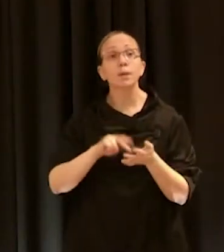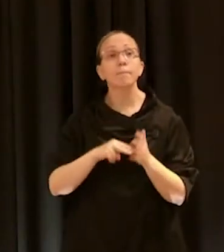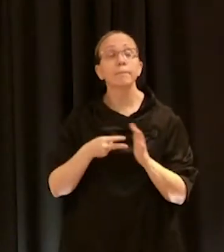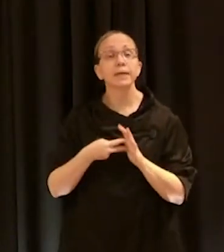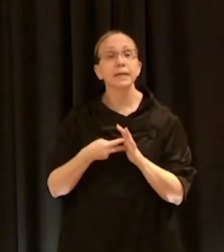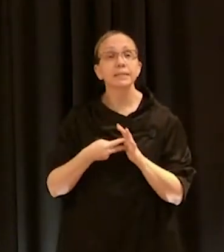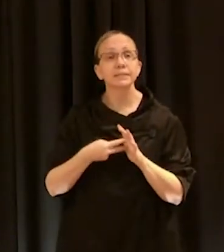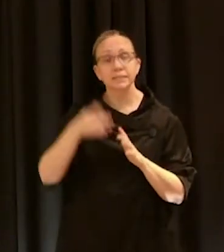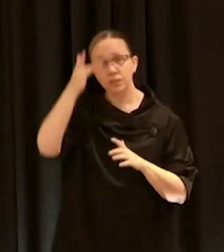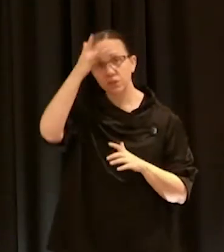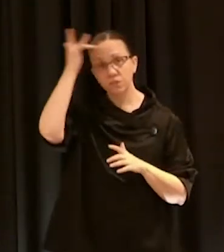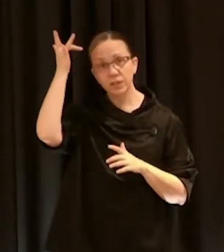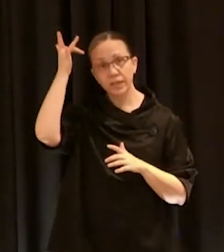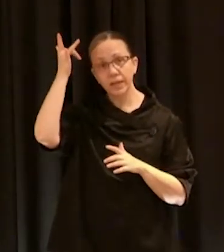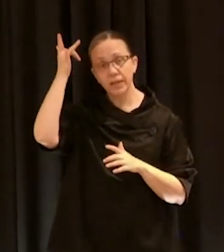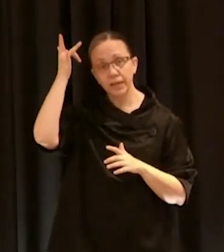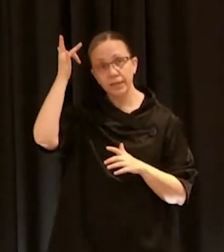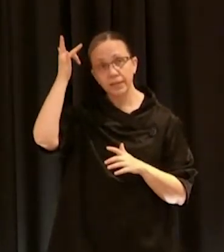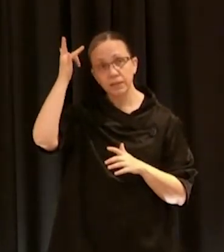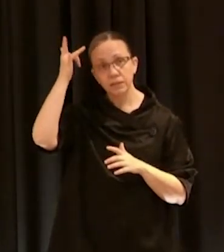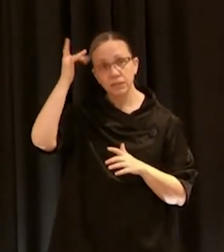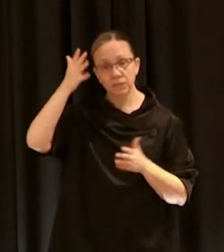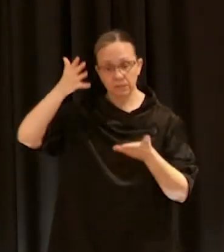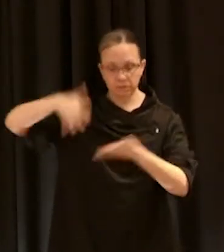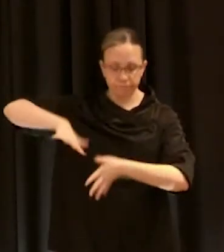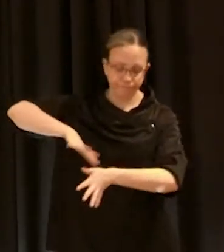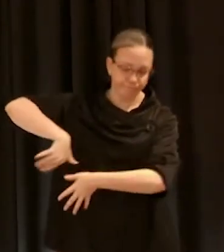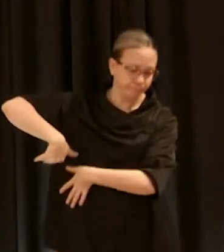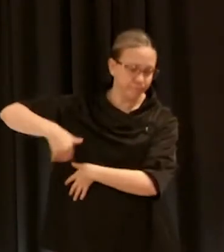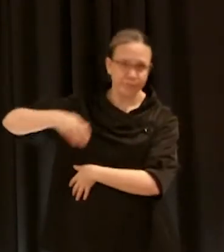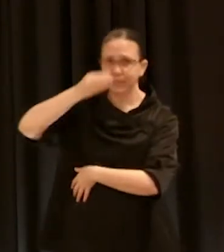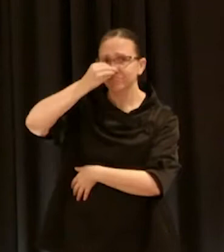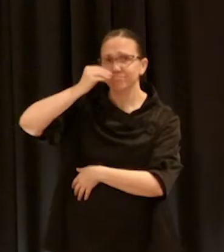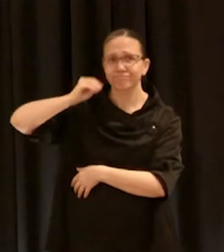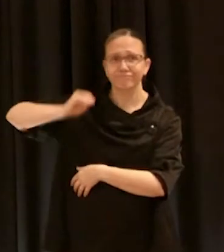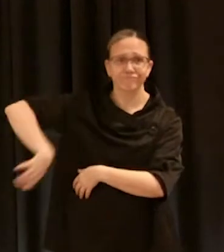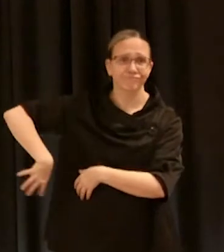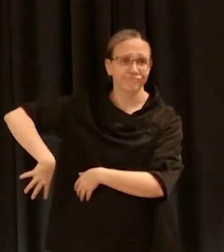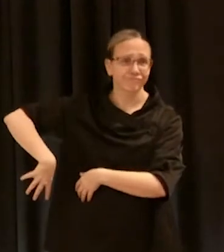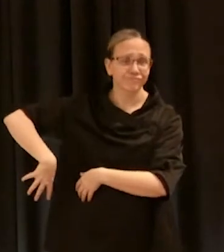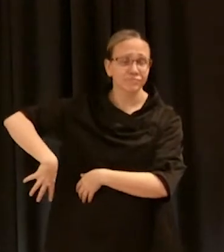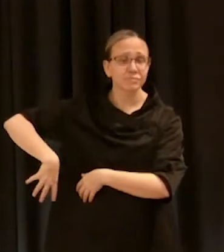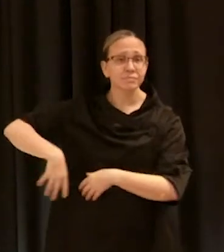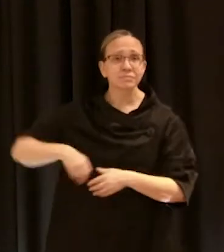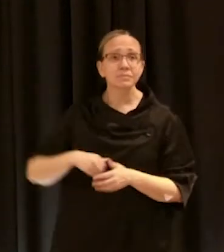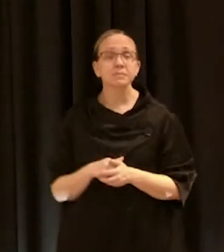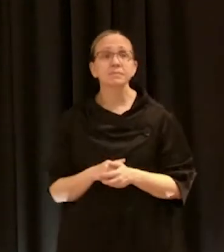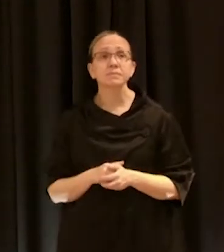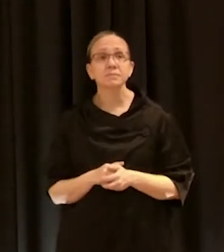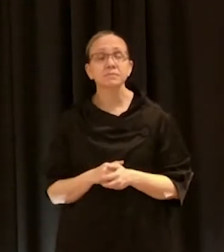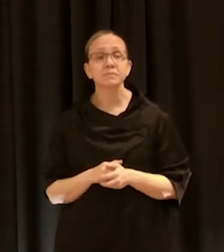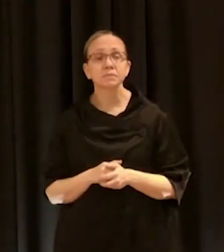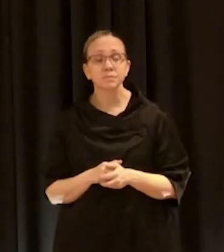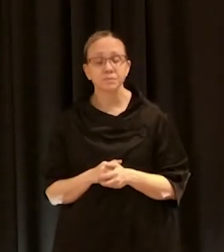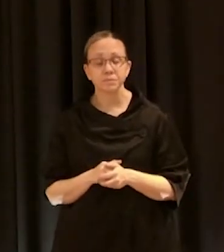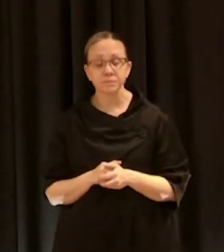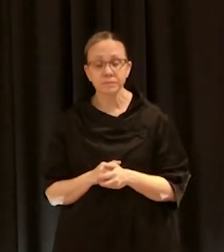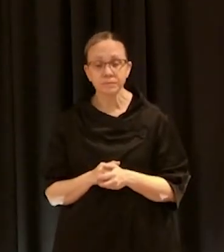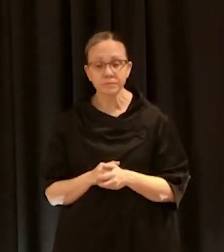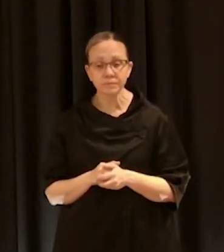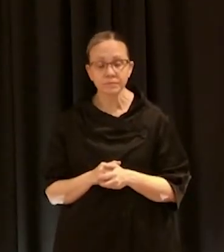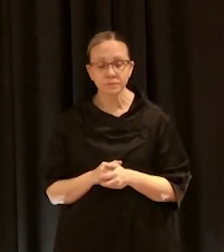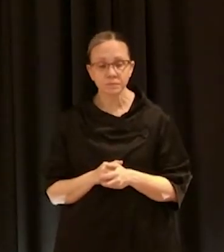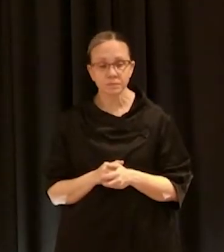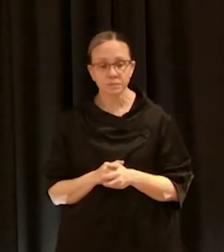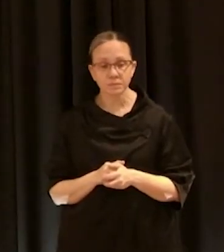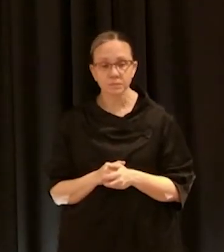forget, neglect, no longer care for. Listen to this Greek definition. Given over